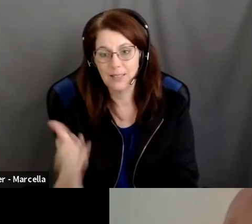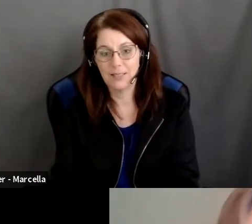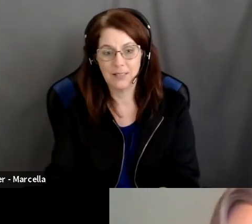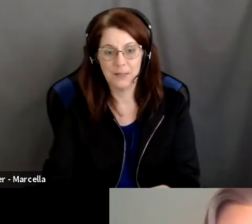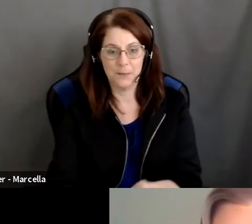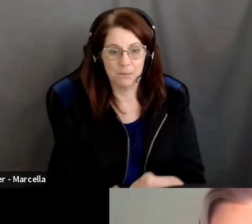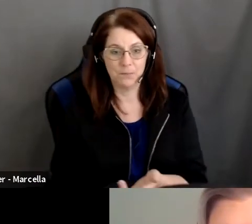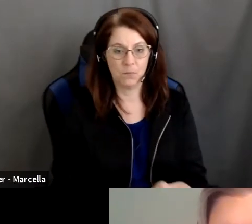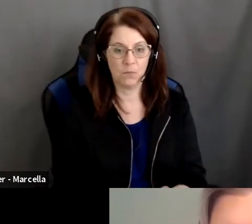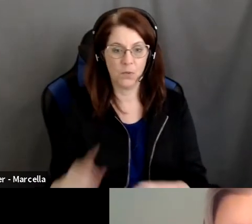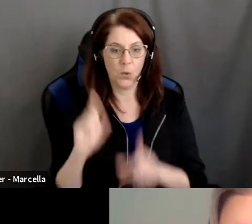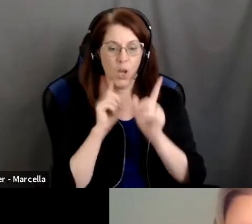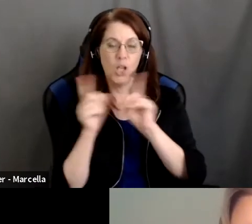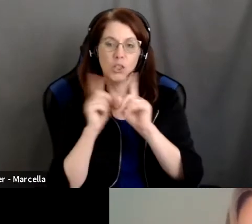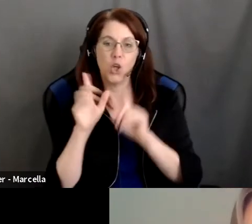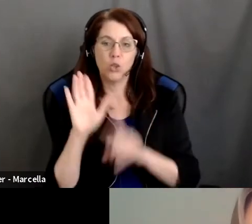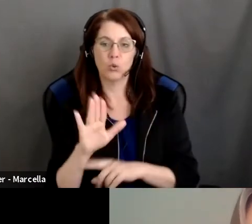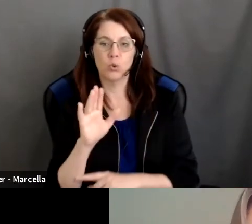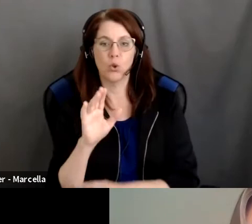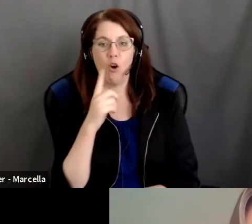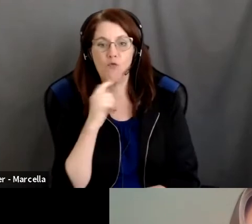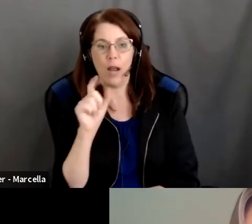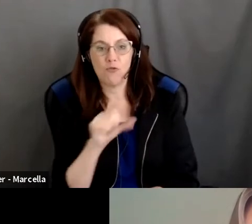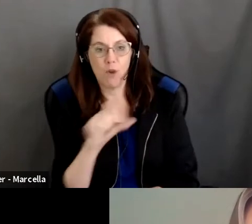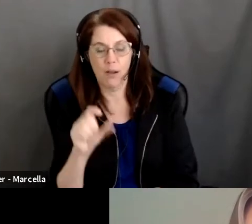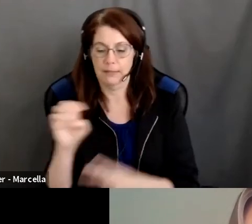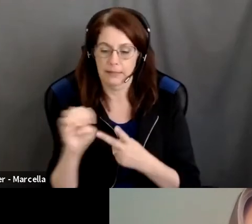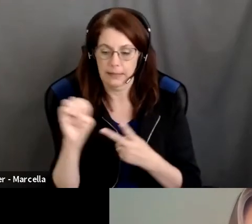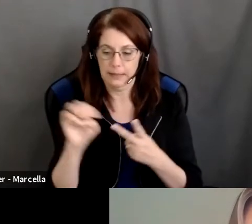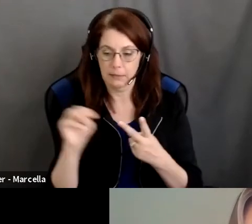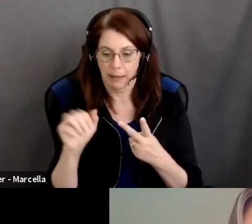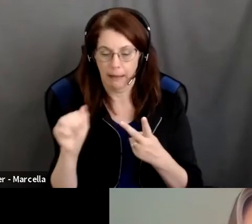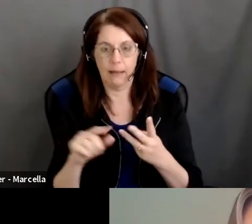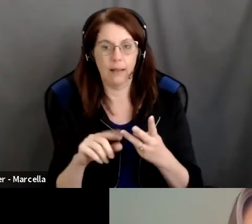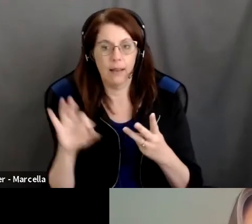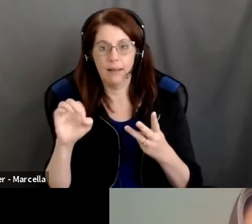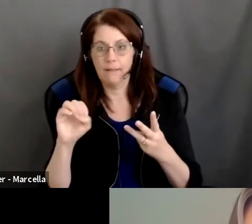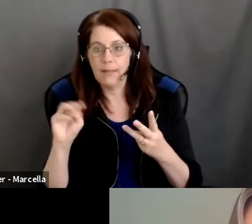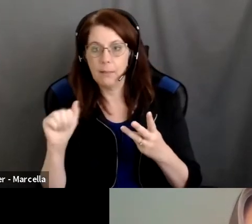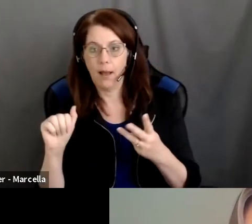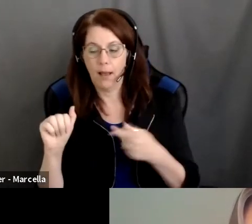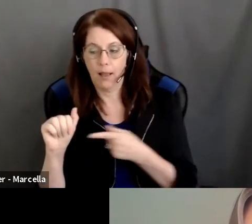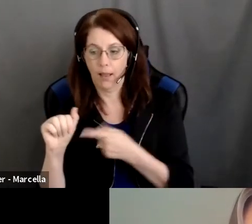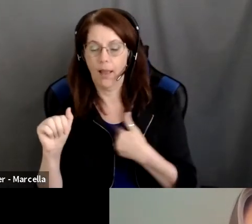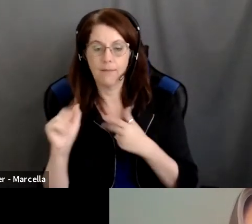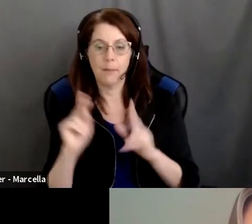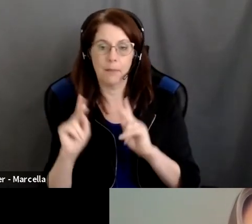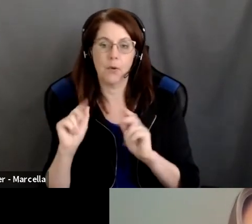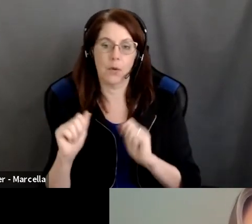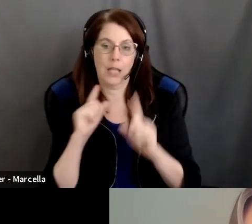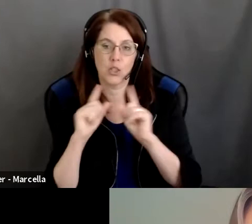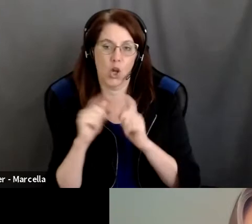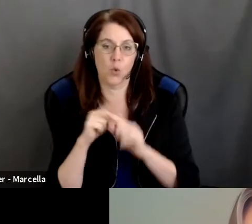talk to your Red Cross, talk to your EMAs, talk to your FEMA FEMA has people that can talk to